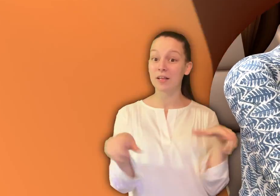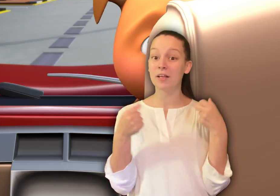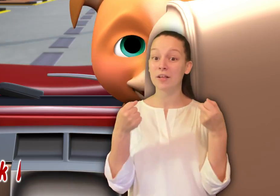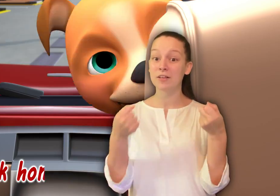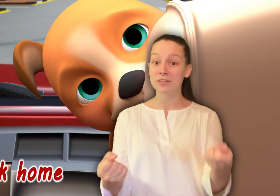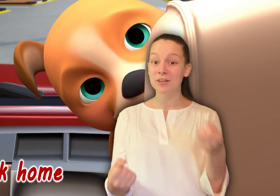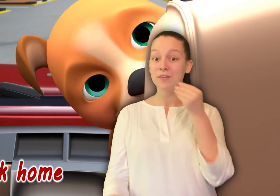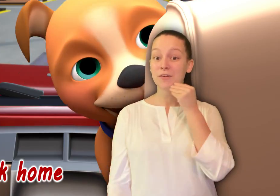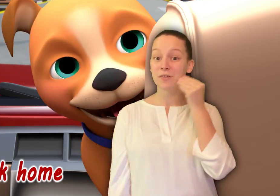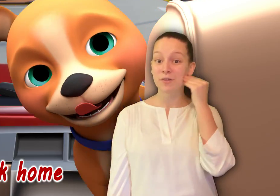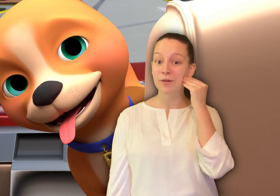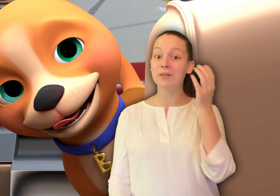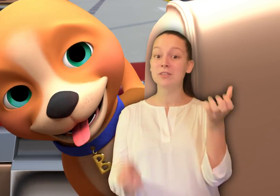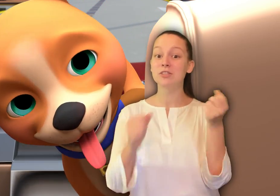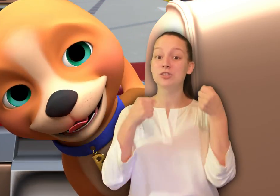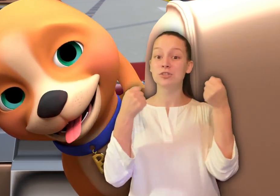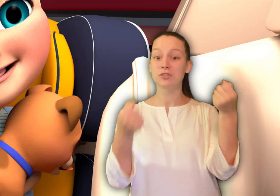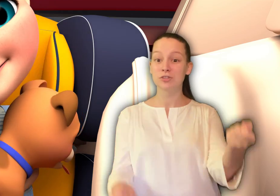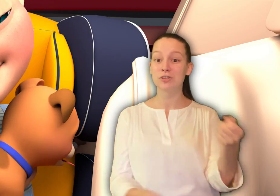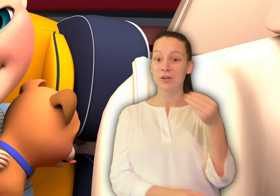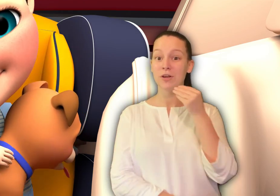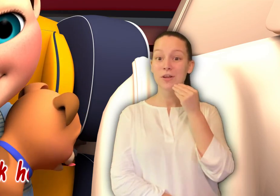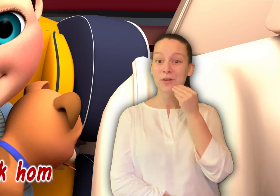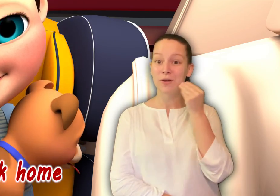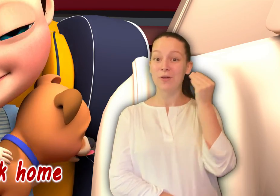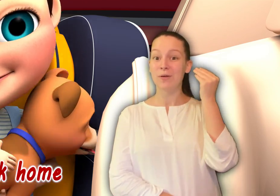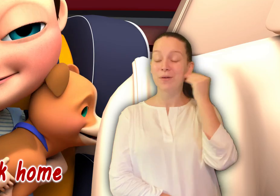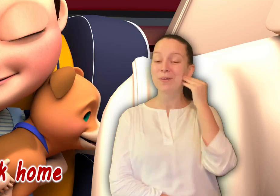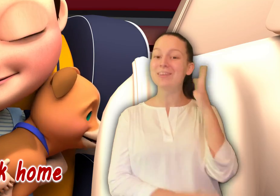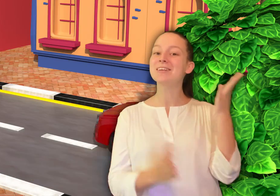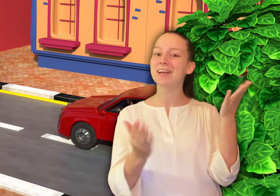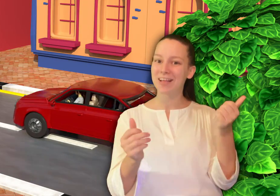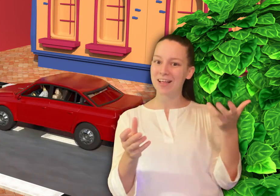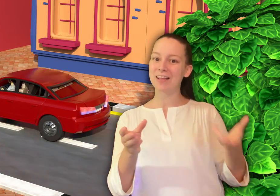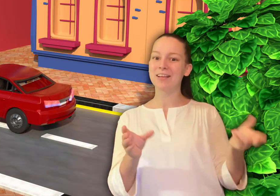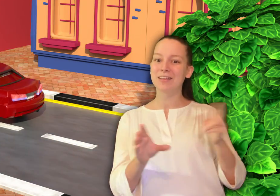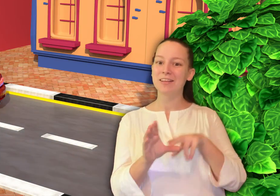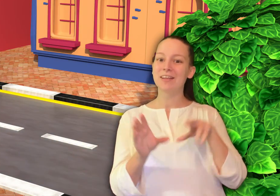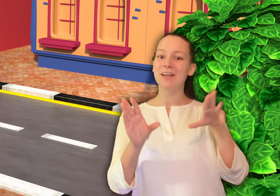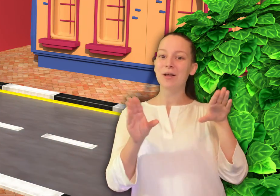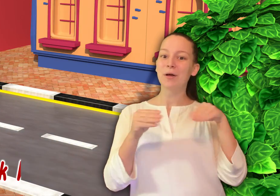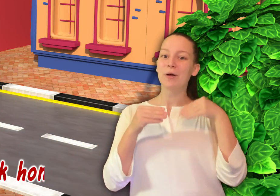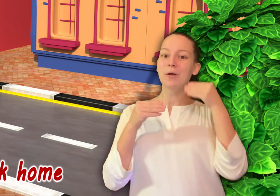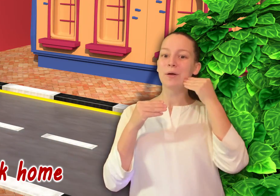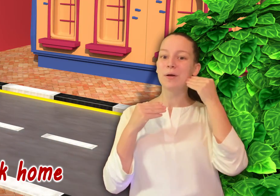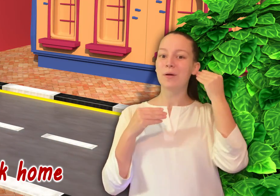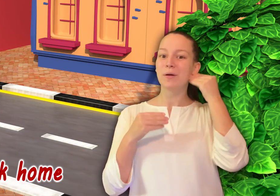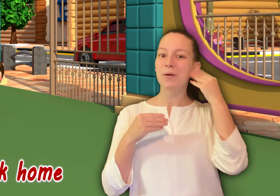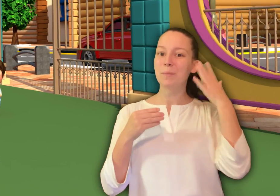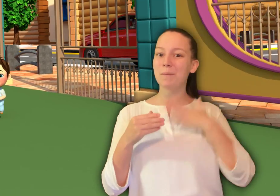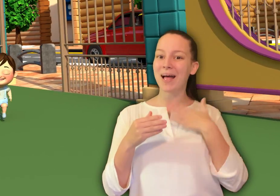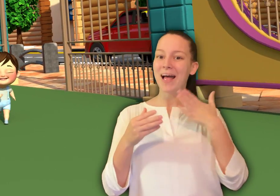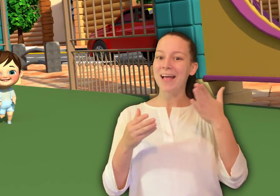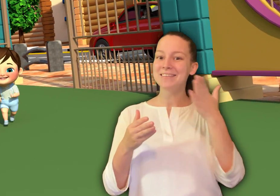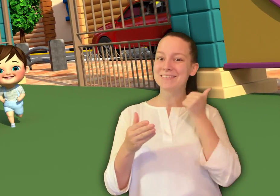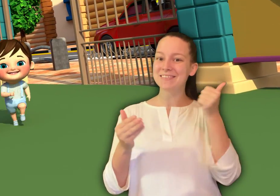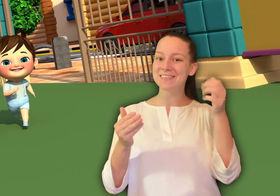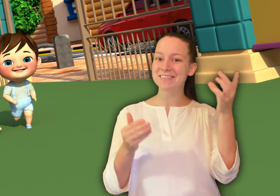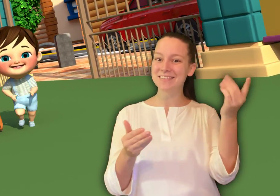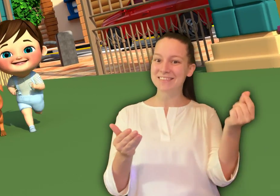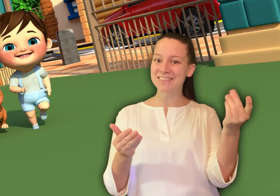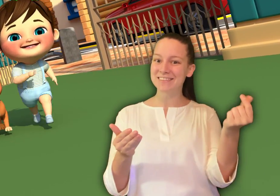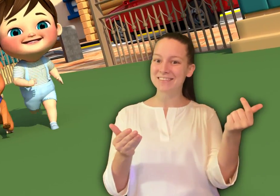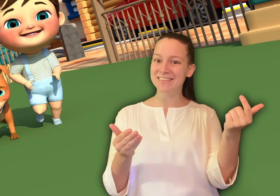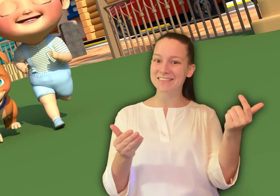let's go now and ride back home ride back home ride back home let's go now and ride back home my